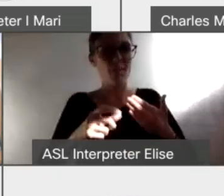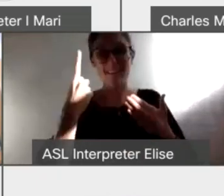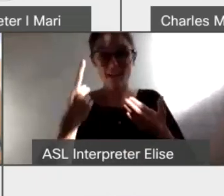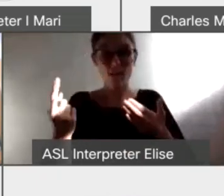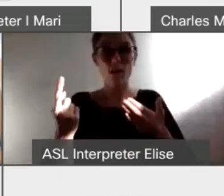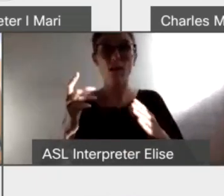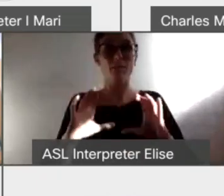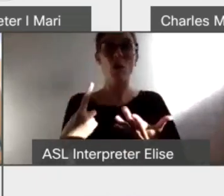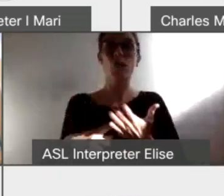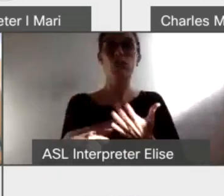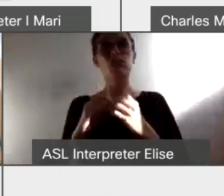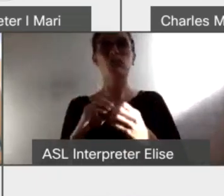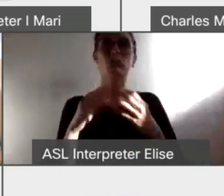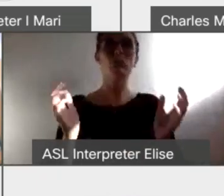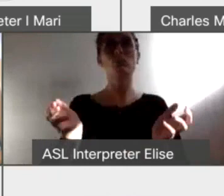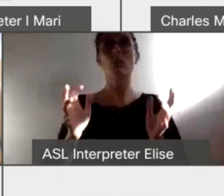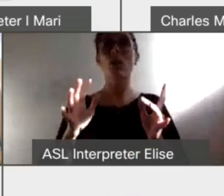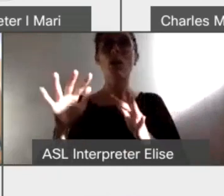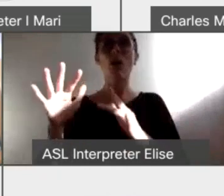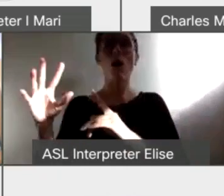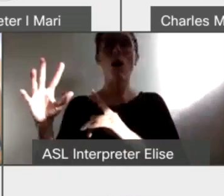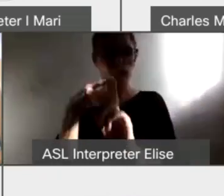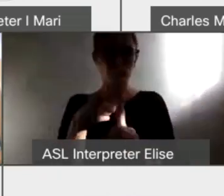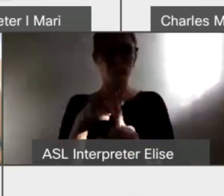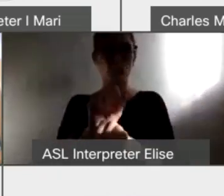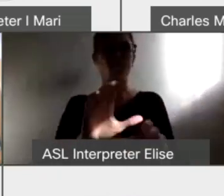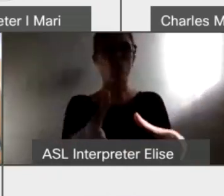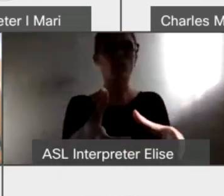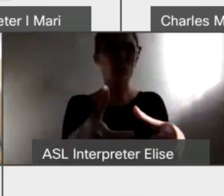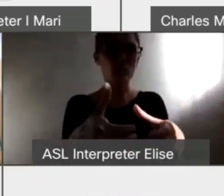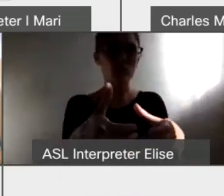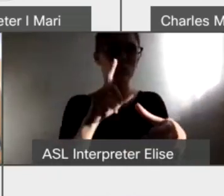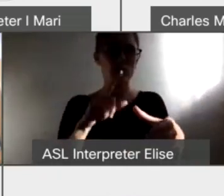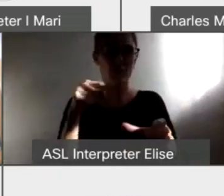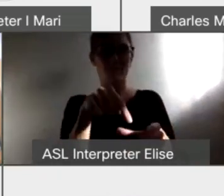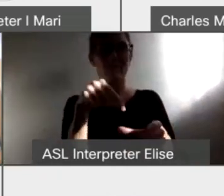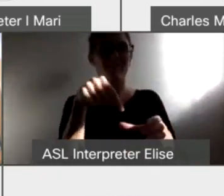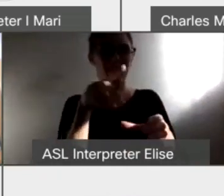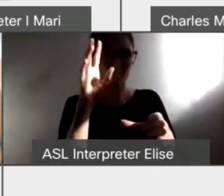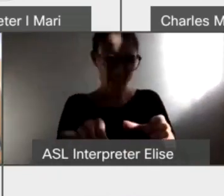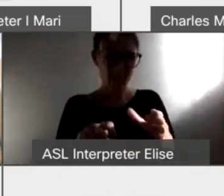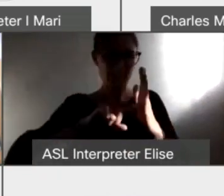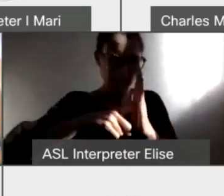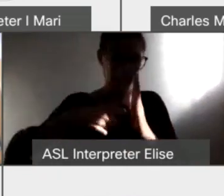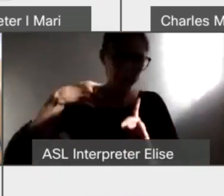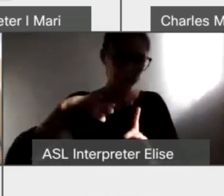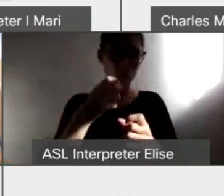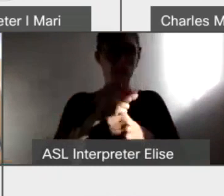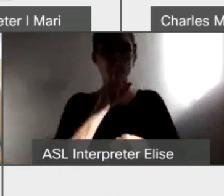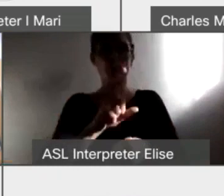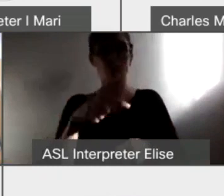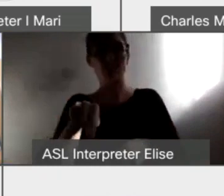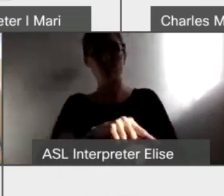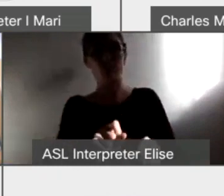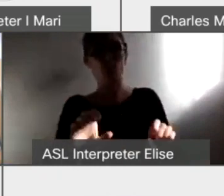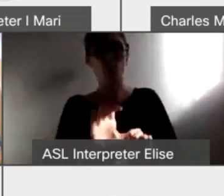to workforce and needing to make sure that we shore up our workforce to be able to go out and to do the best that we